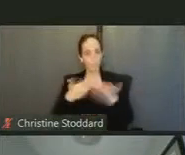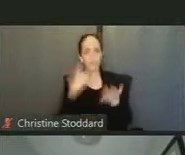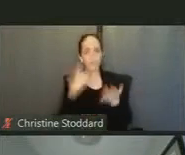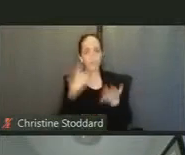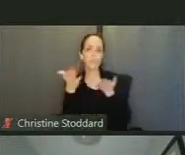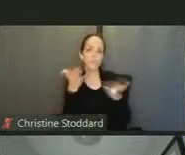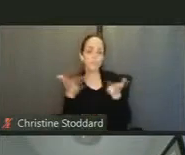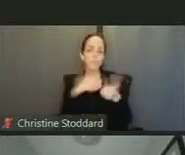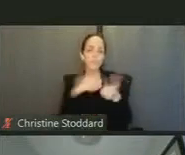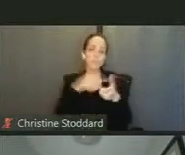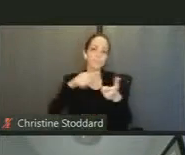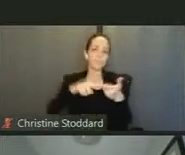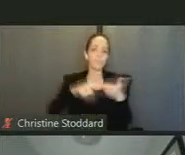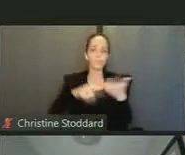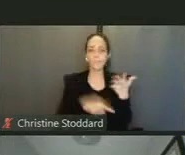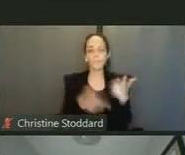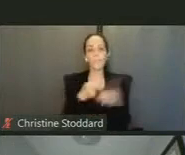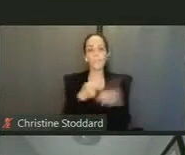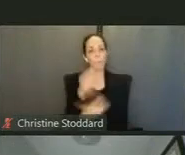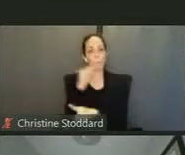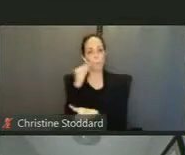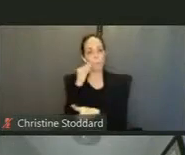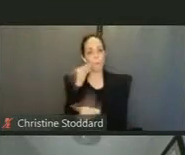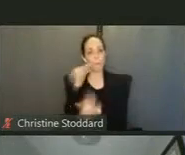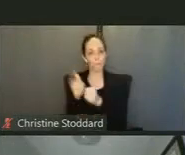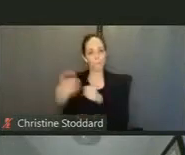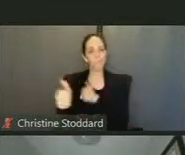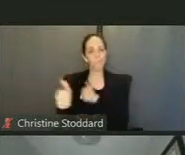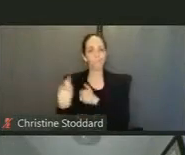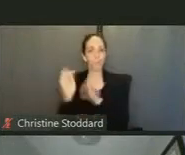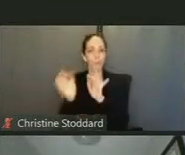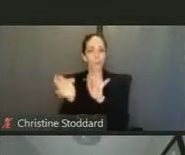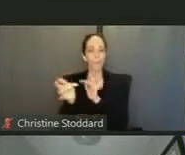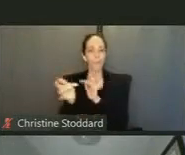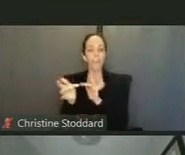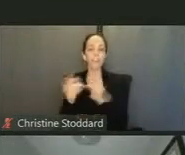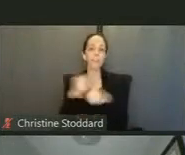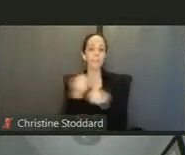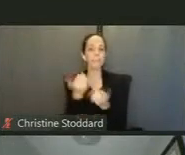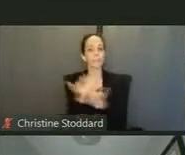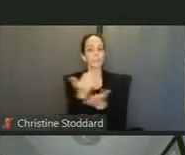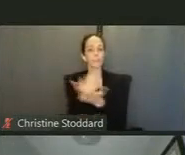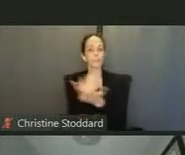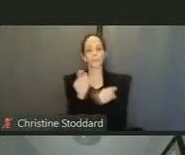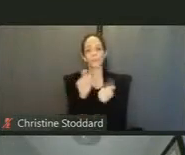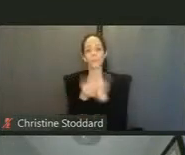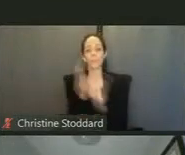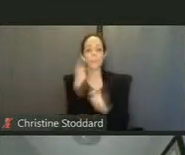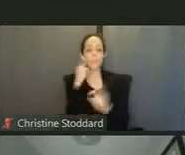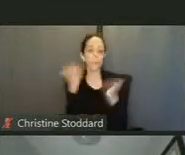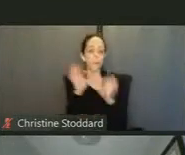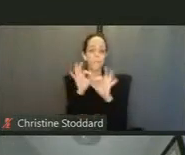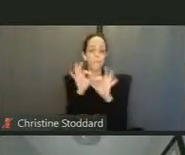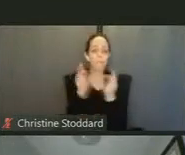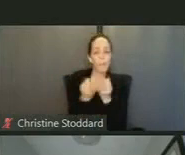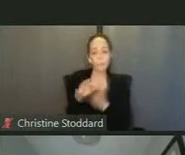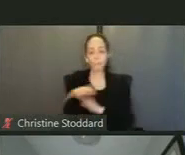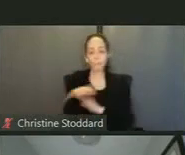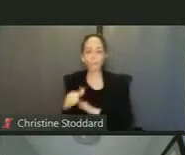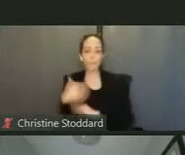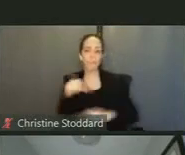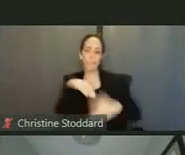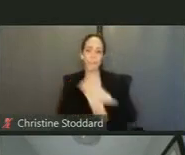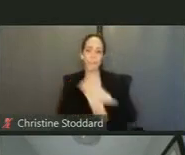They're providing services remotely and making the necessary adaptation so that families and children have access to